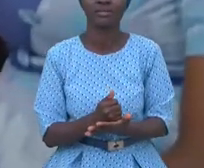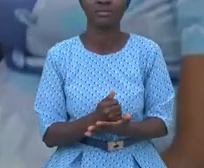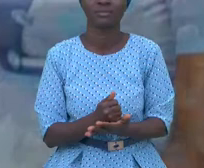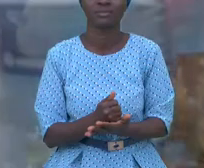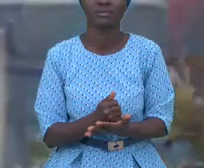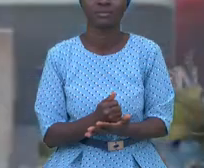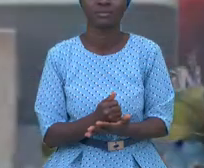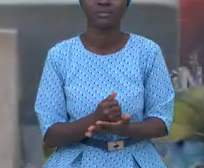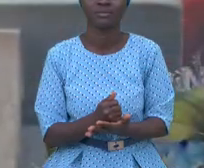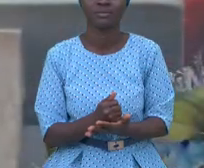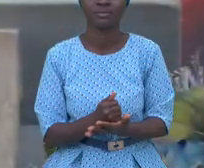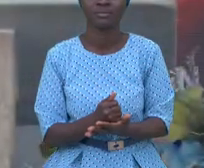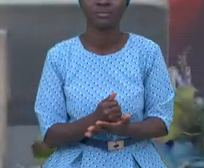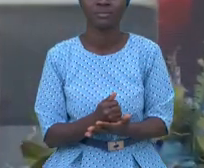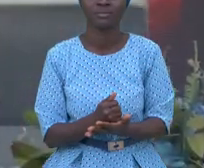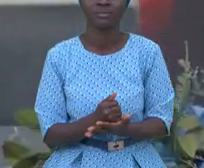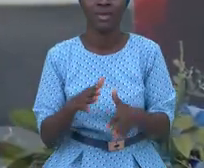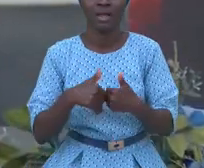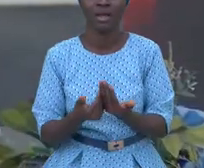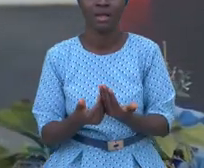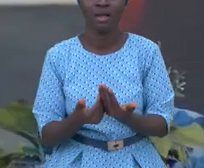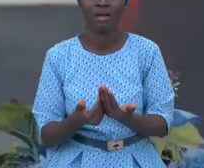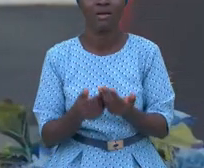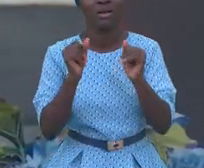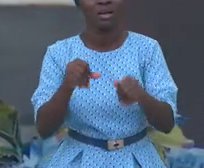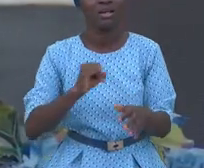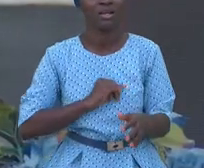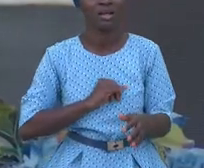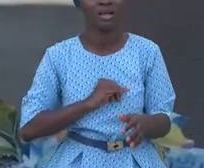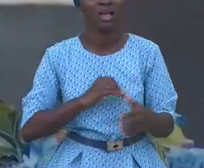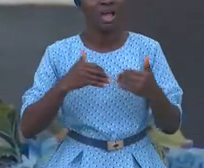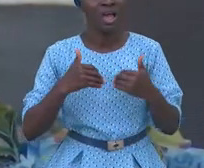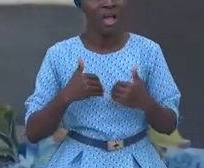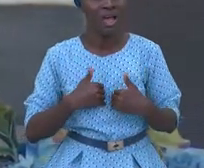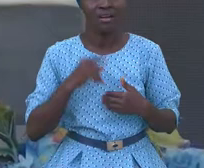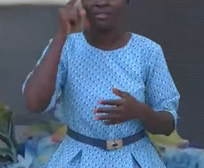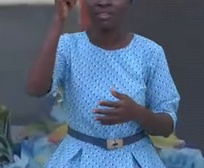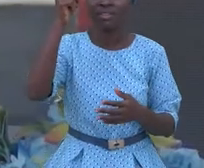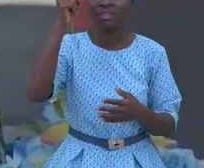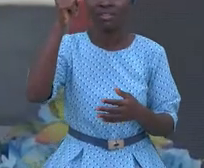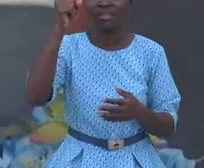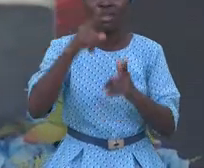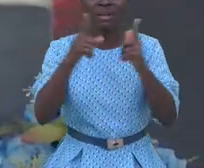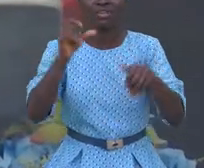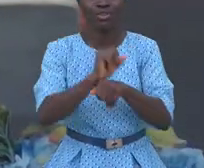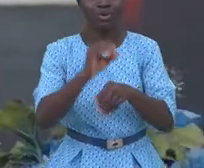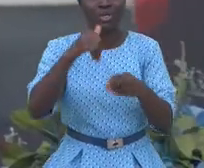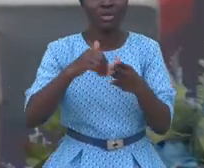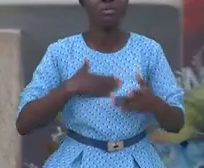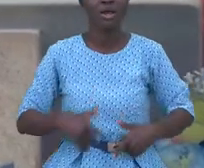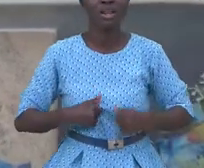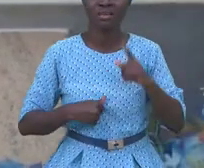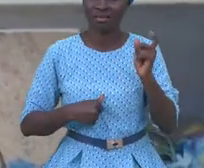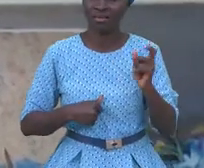I'm thinking about it. How can I have his exploits in my life? Number